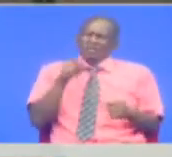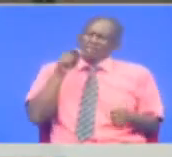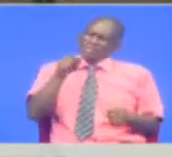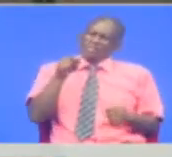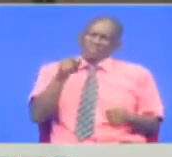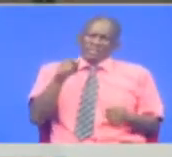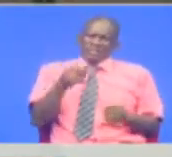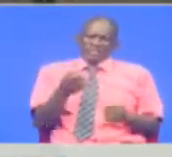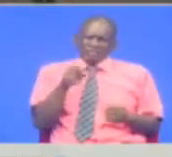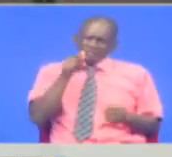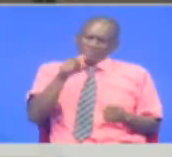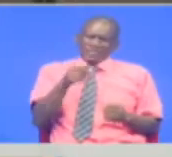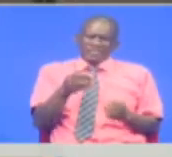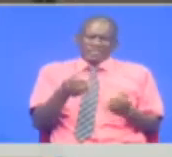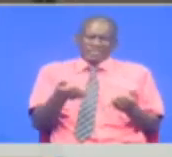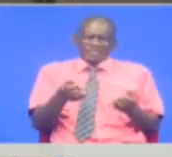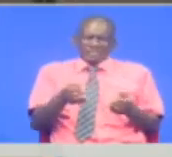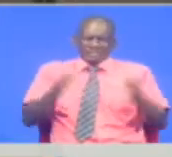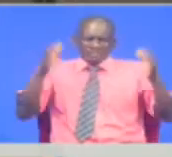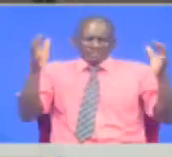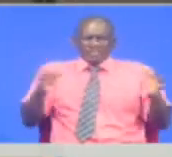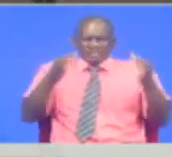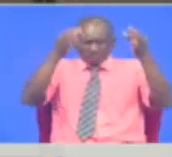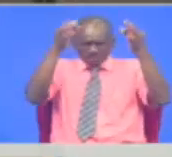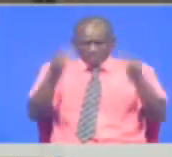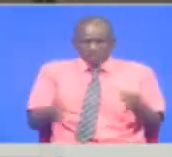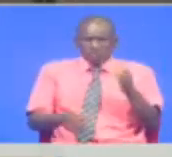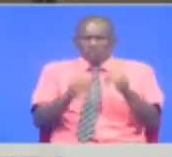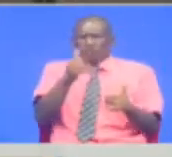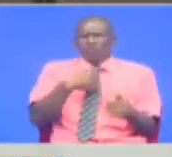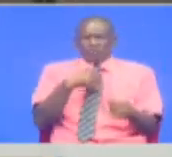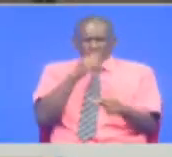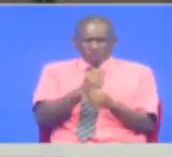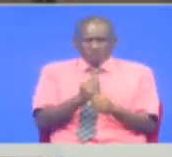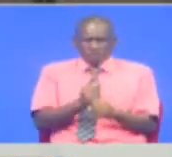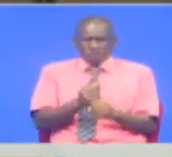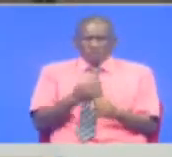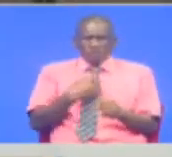knee-jerk decision that you have to take. You have to break first. Mm-hmm.